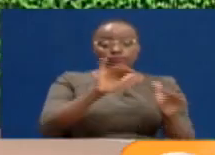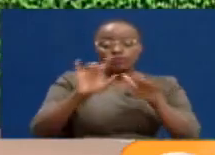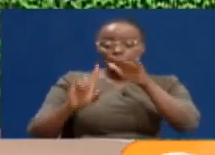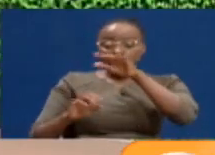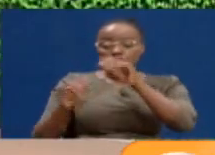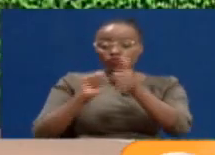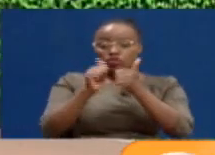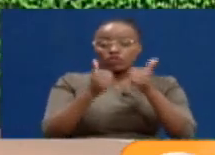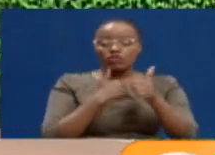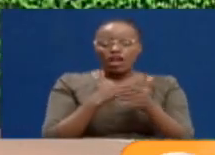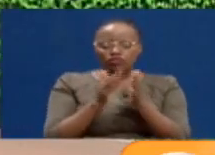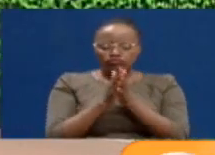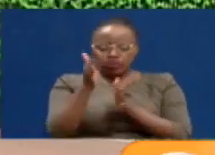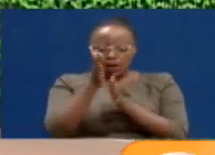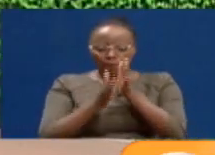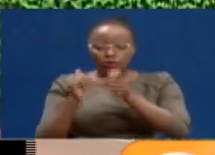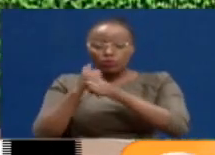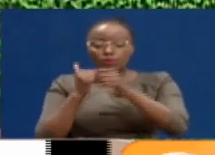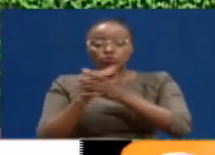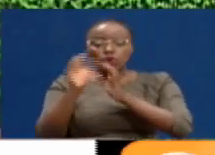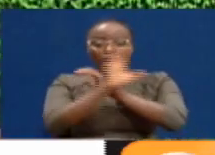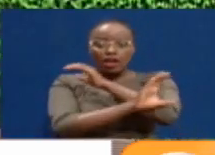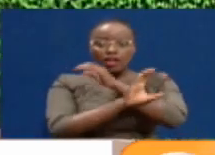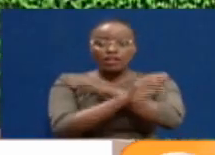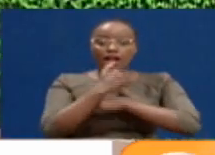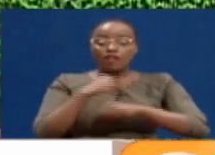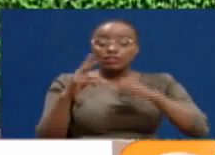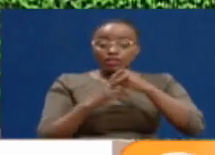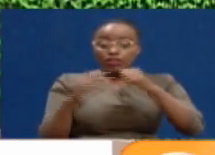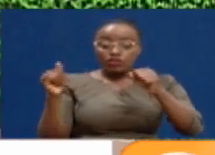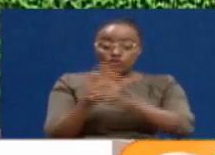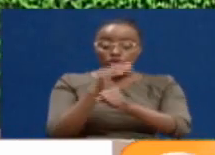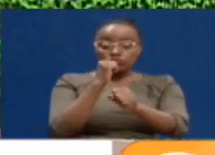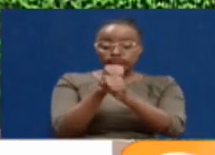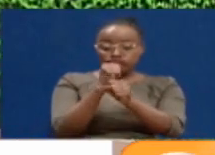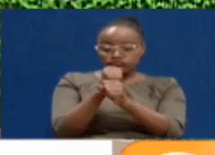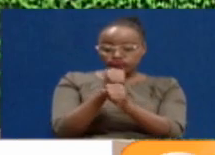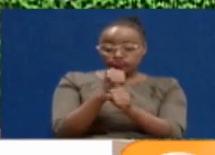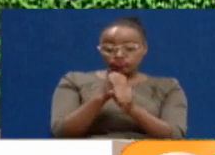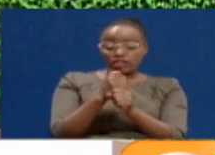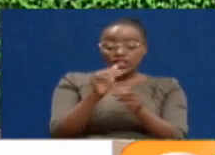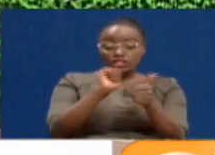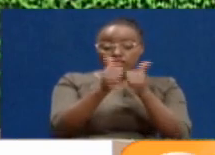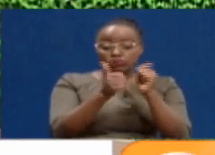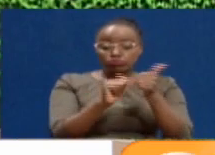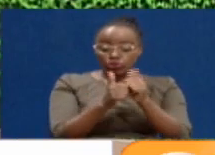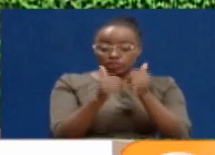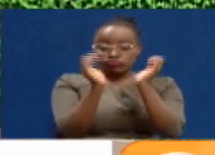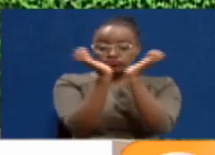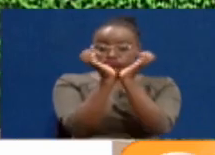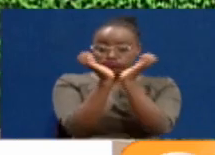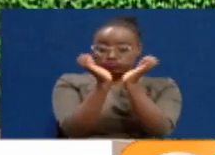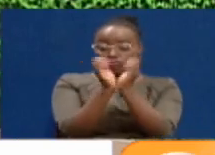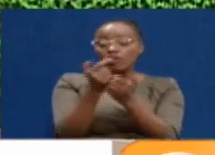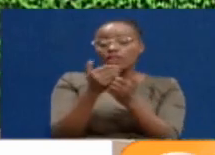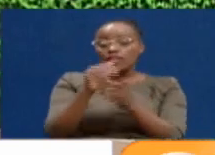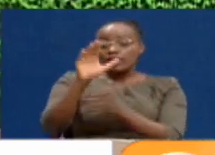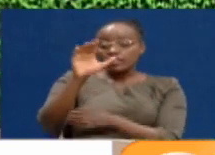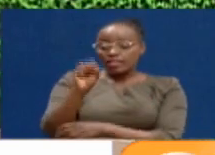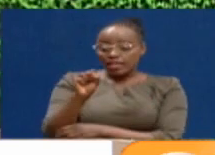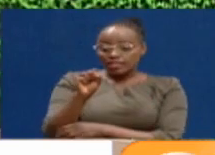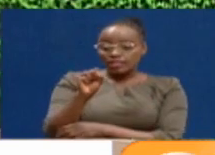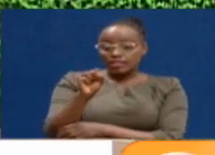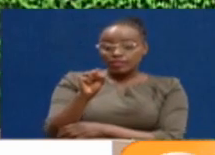The Ministry of Sports has made ambitious plans to ensure the country has 7 fully functional sports facilities by August this year. The Sports Cabinet